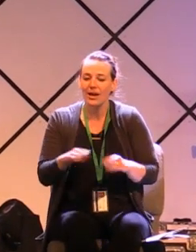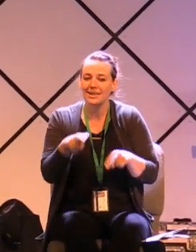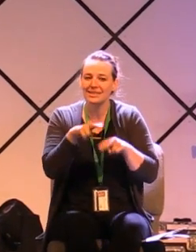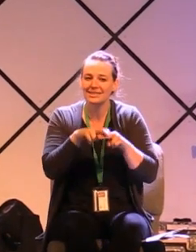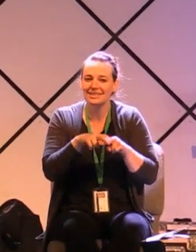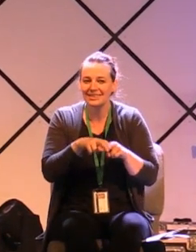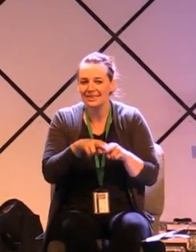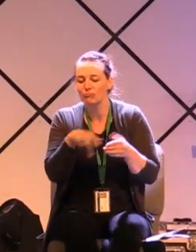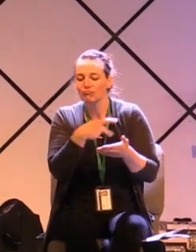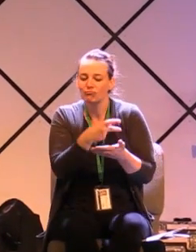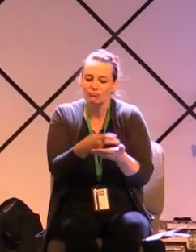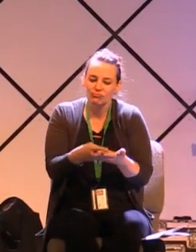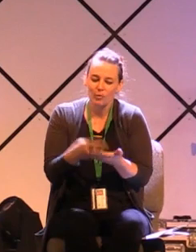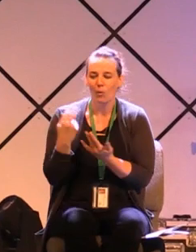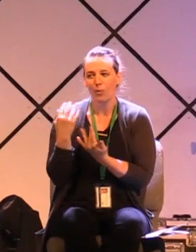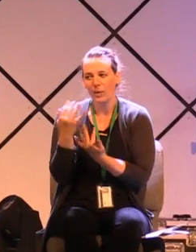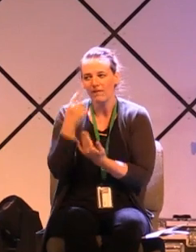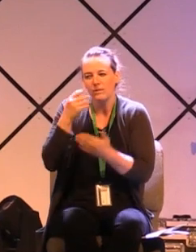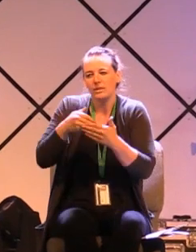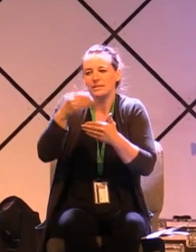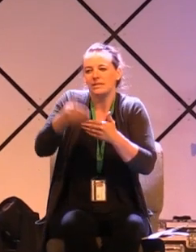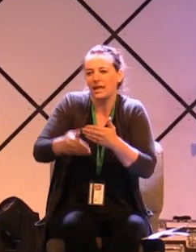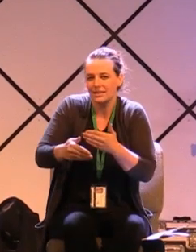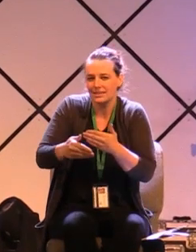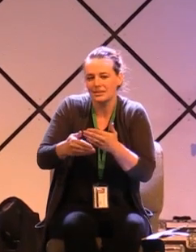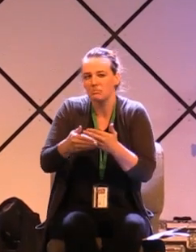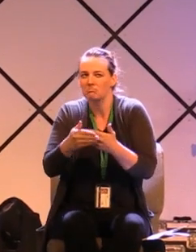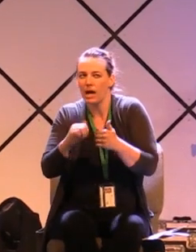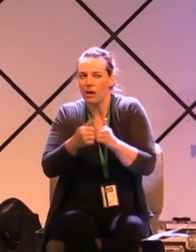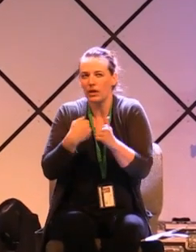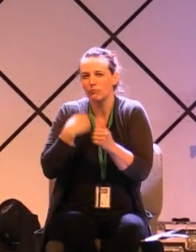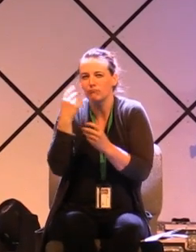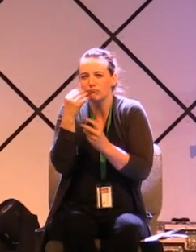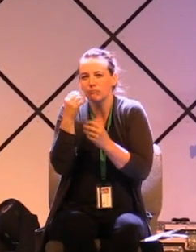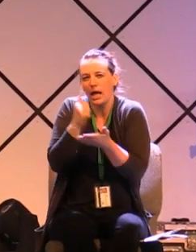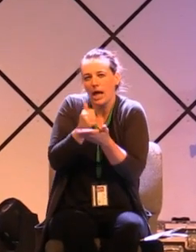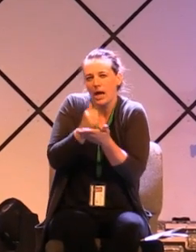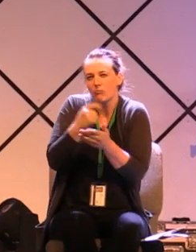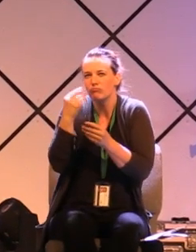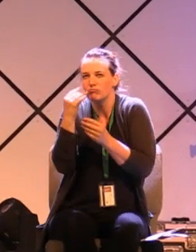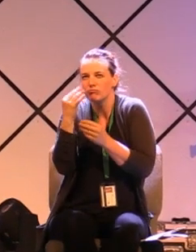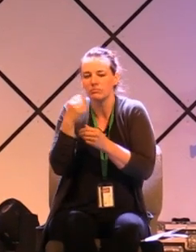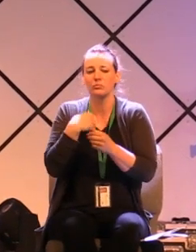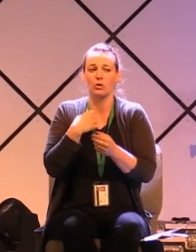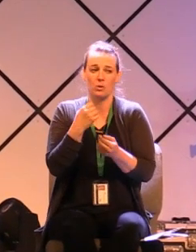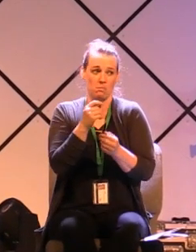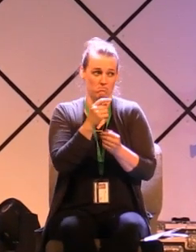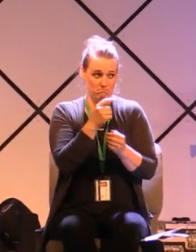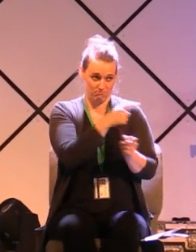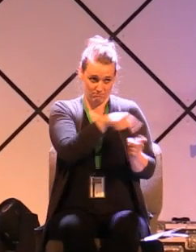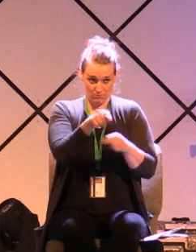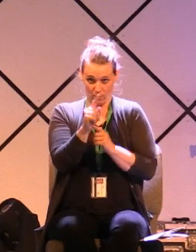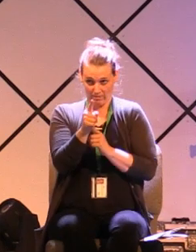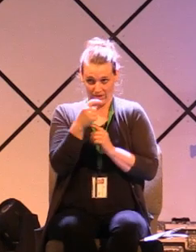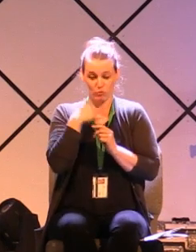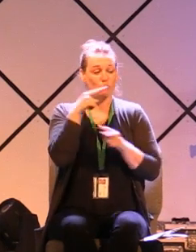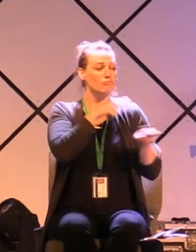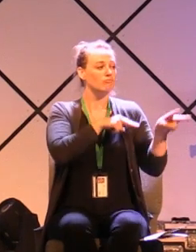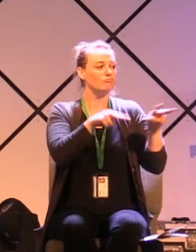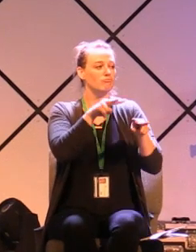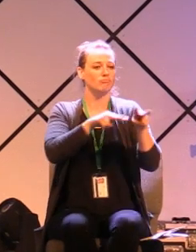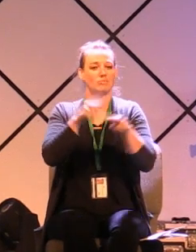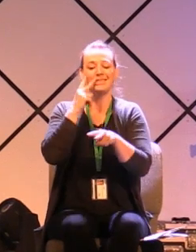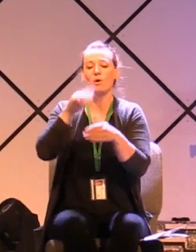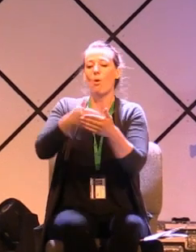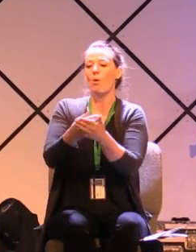floor, waiting for their next way that they can help. Take a minute and look around the floor and look at all of